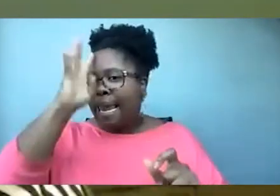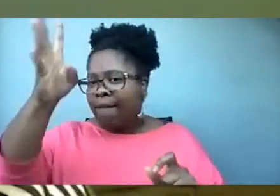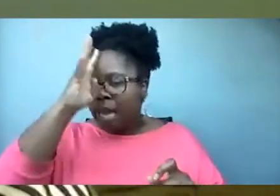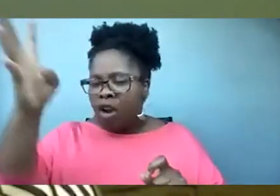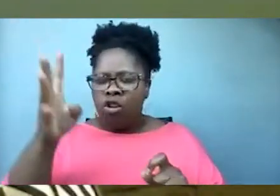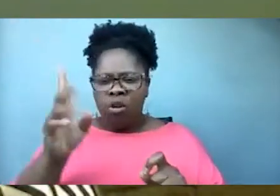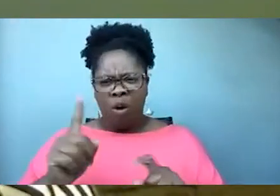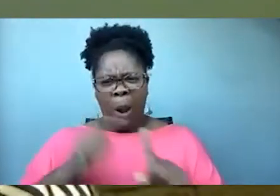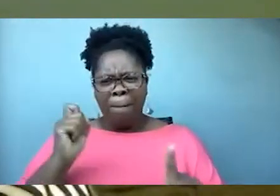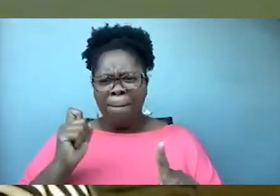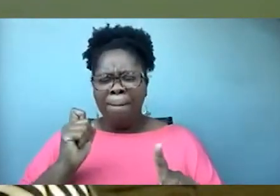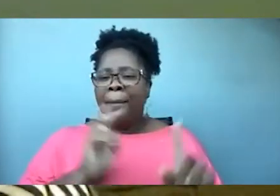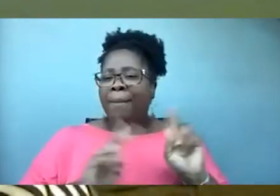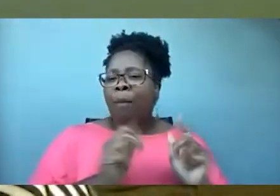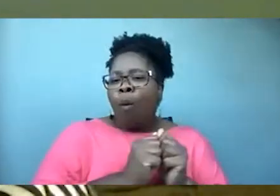do